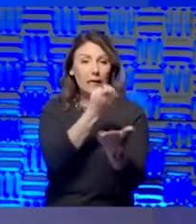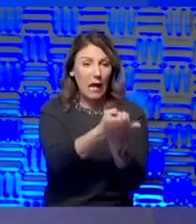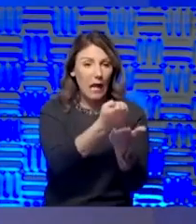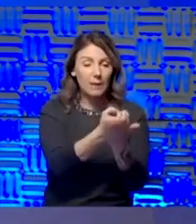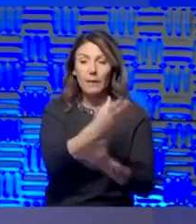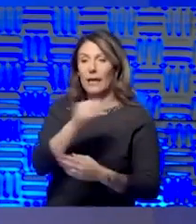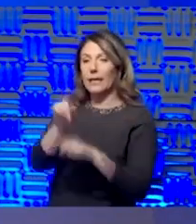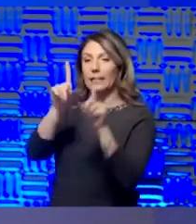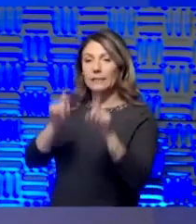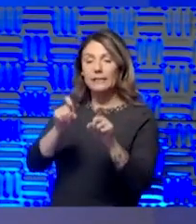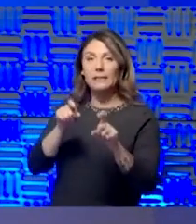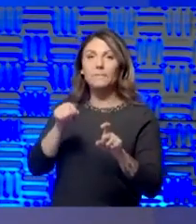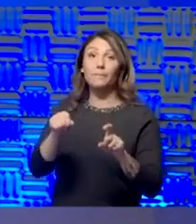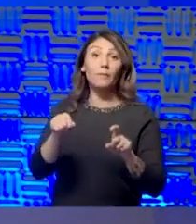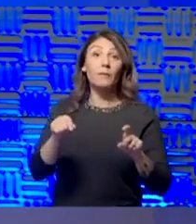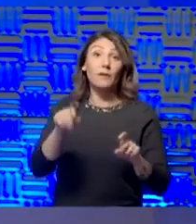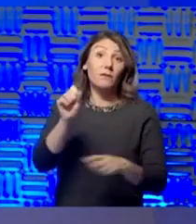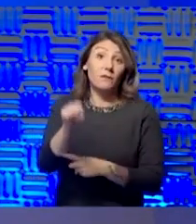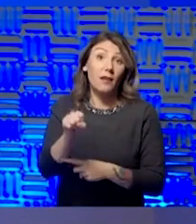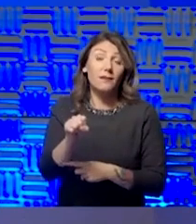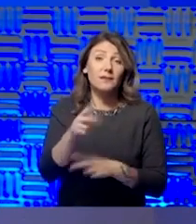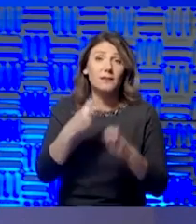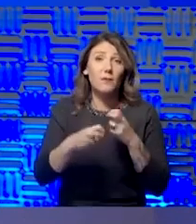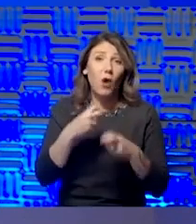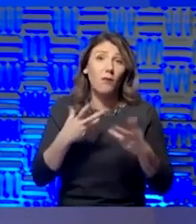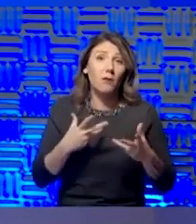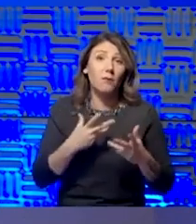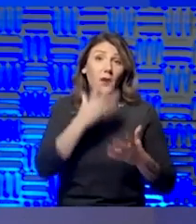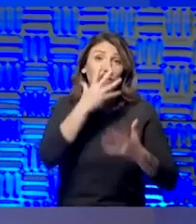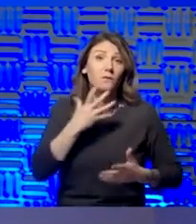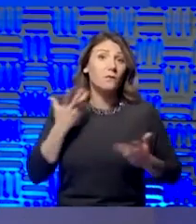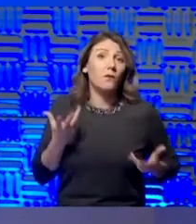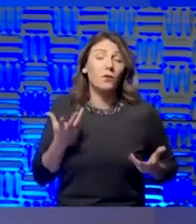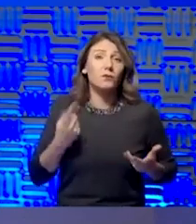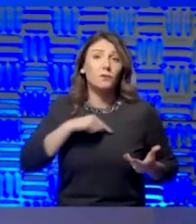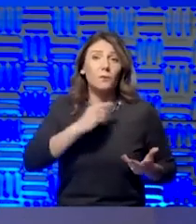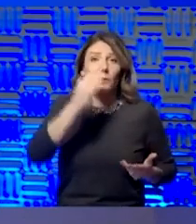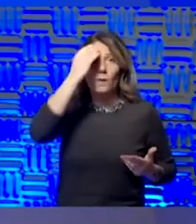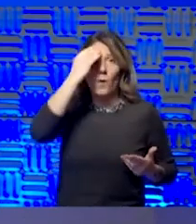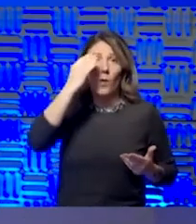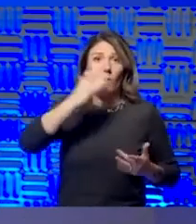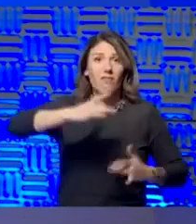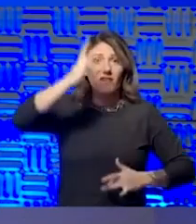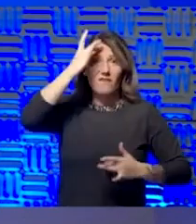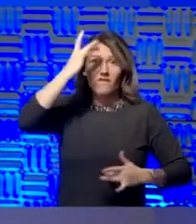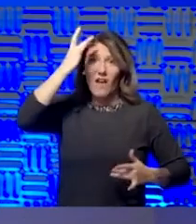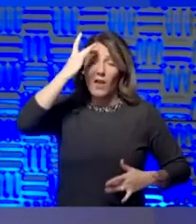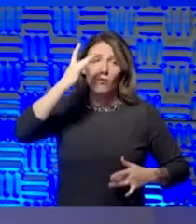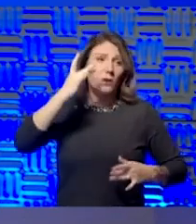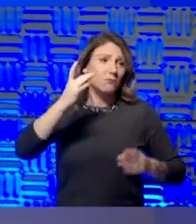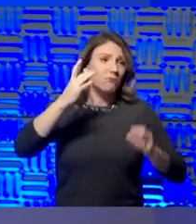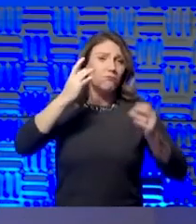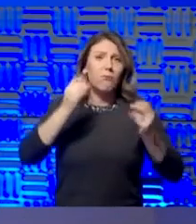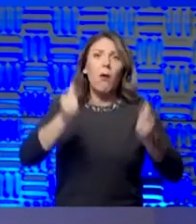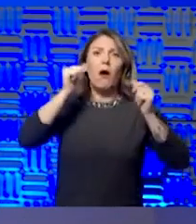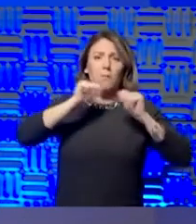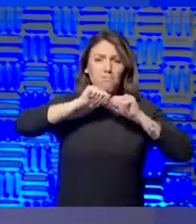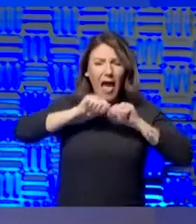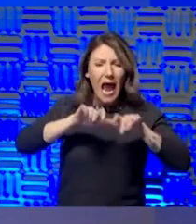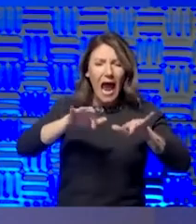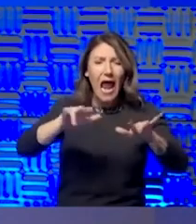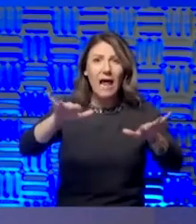the testing is yes, and that's the problem. Unfortunately, we know that this virus is so efficient at spreading and affecting other